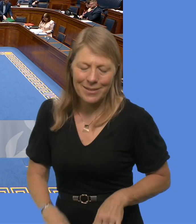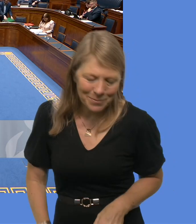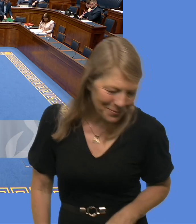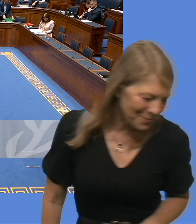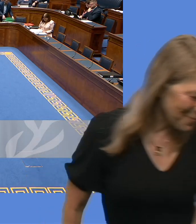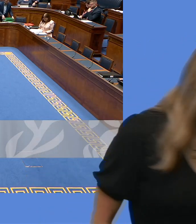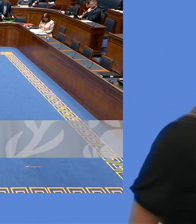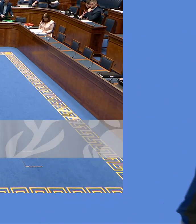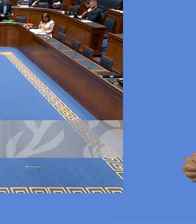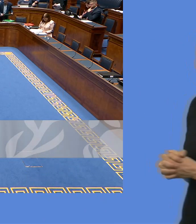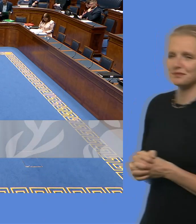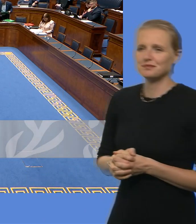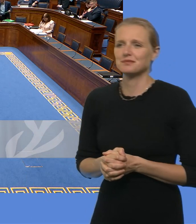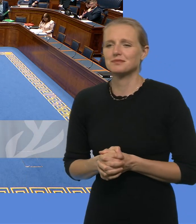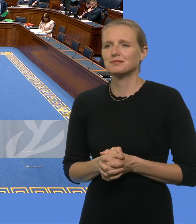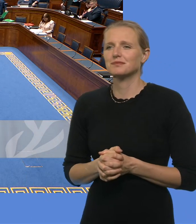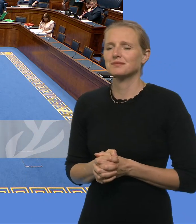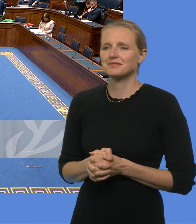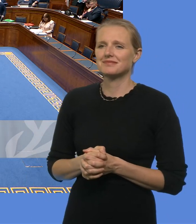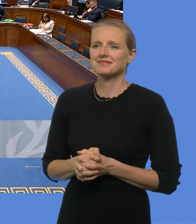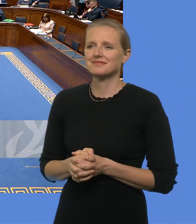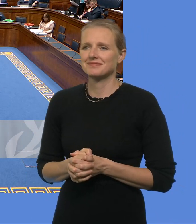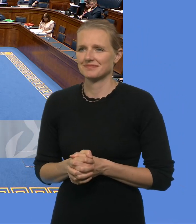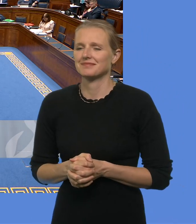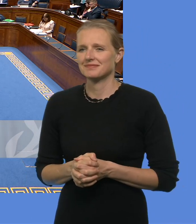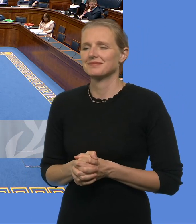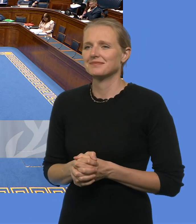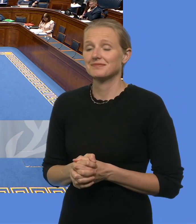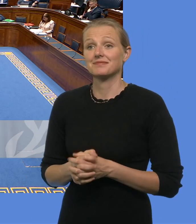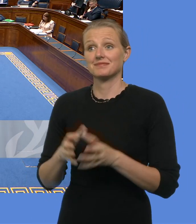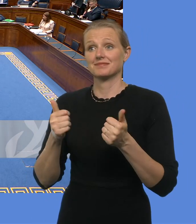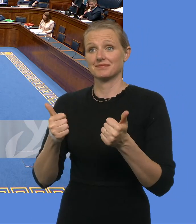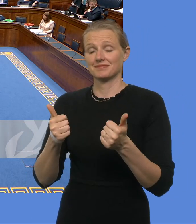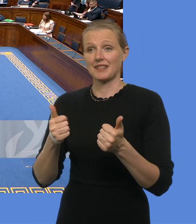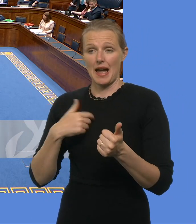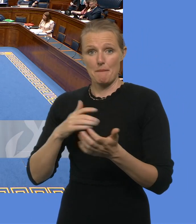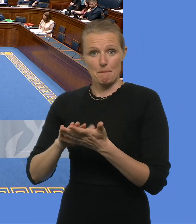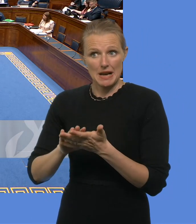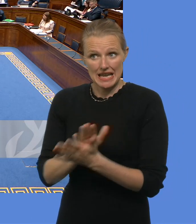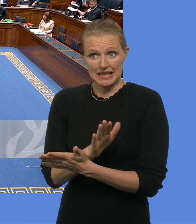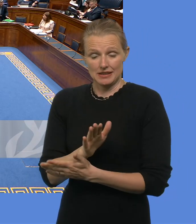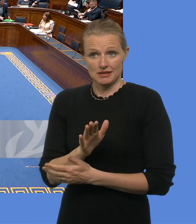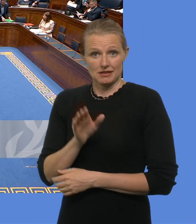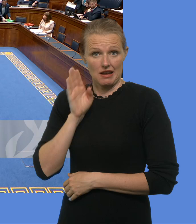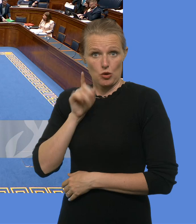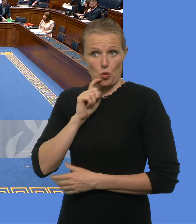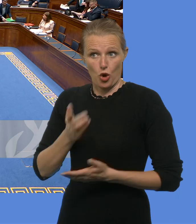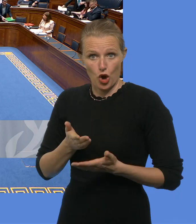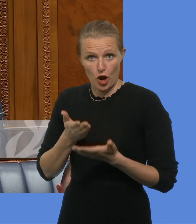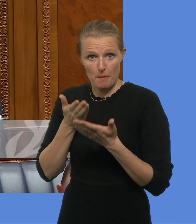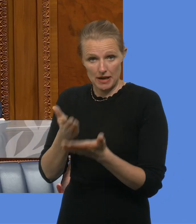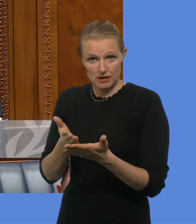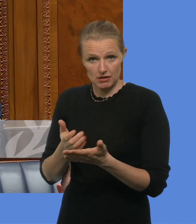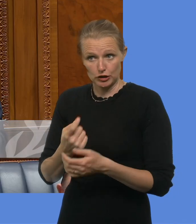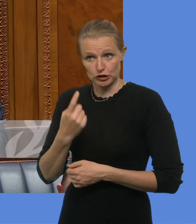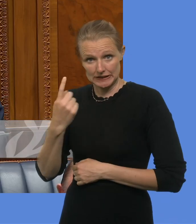much value the comments of the Deputy First Minister here today, and I'm pleased that she will commit to this House that both her that